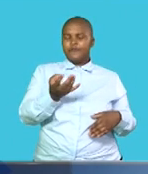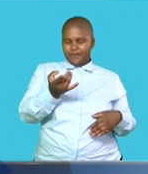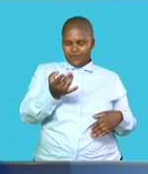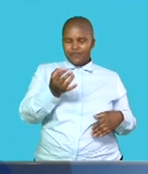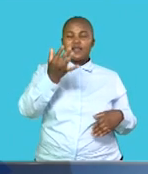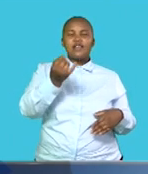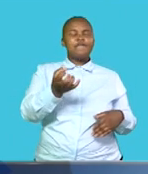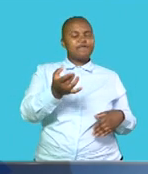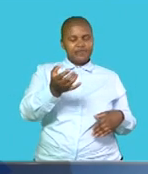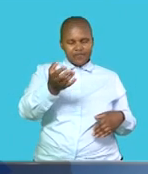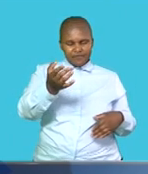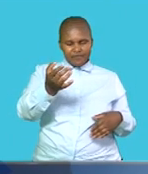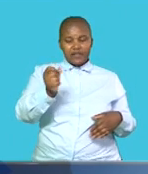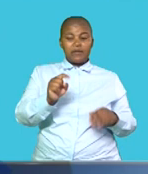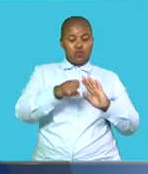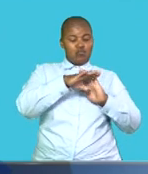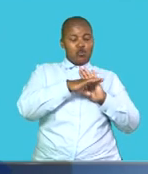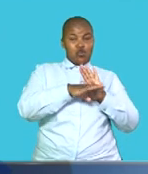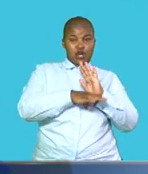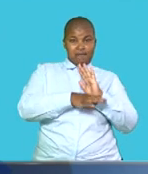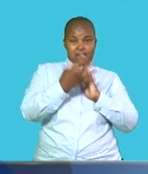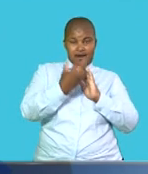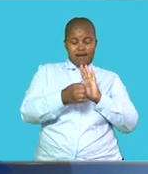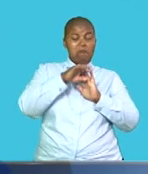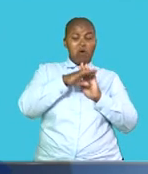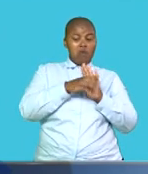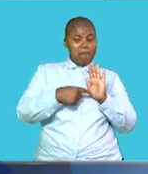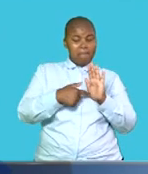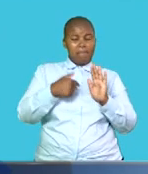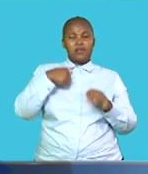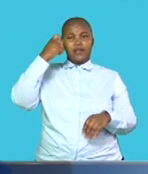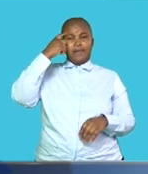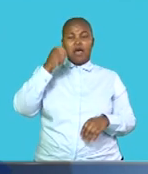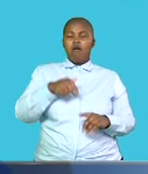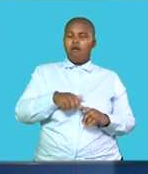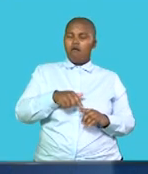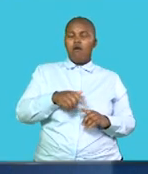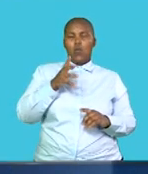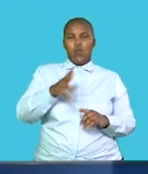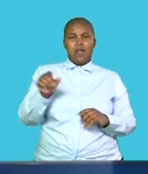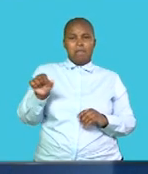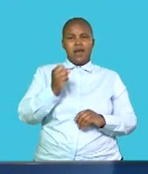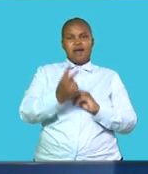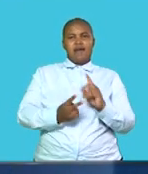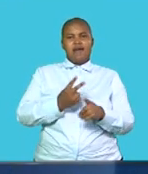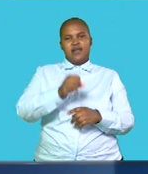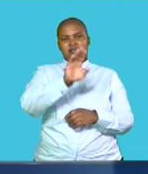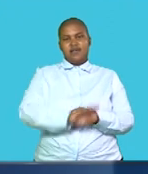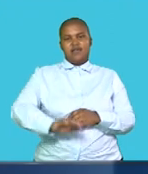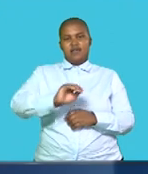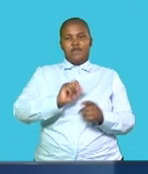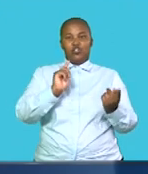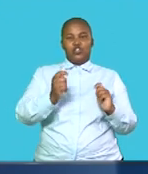we have a program that we think can take back the country where it should be. We are focusing